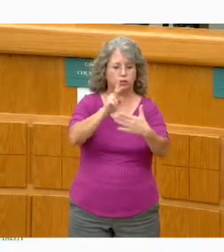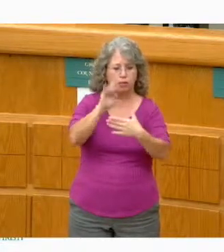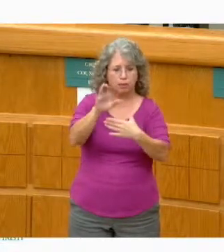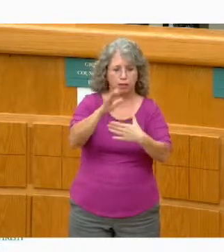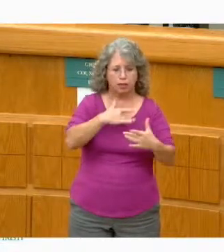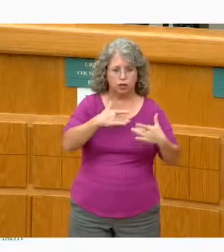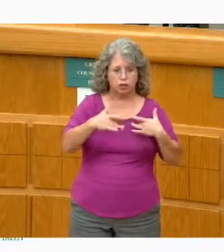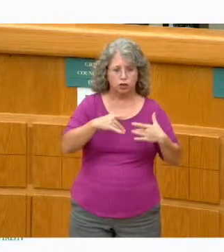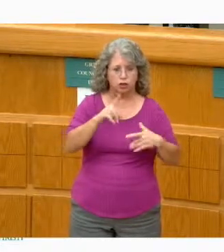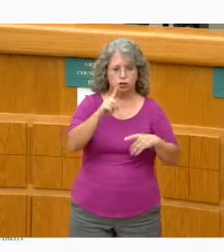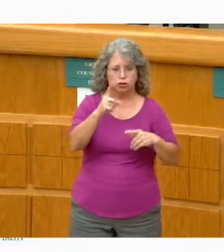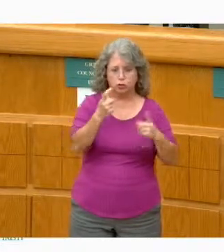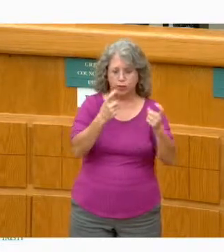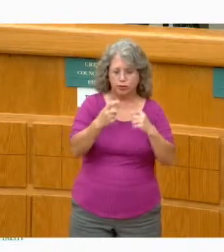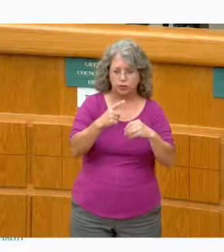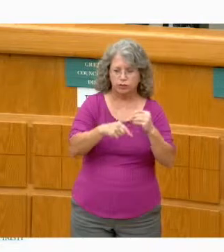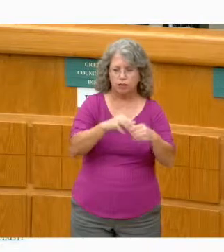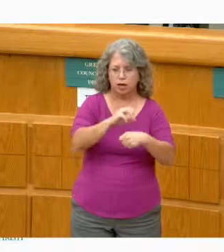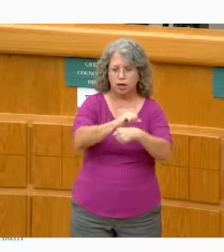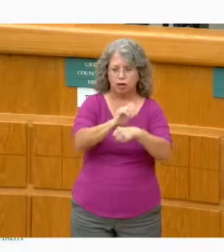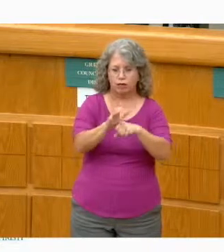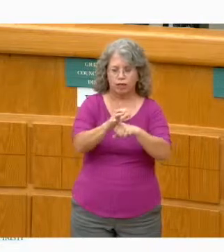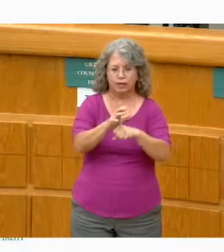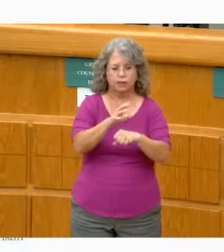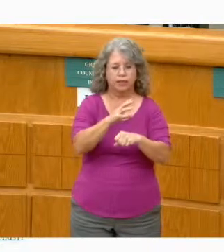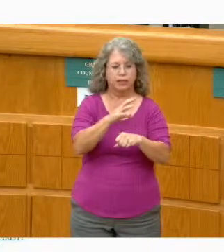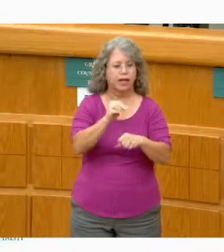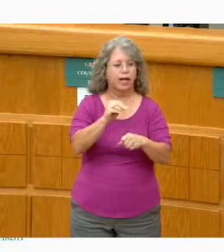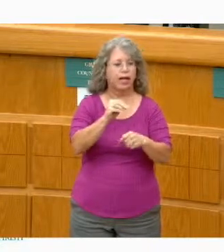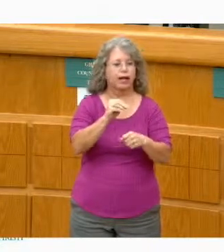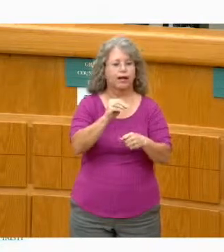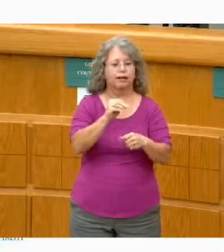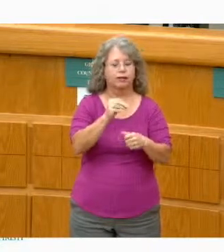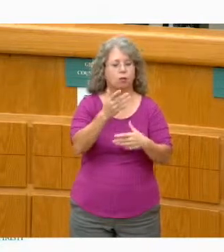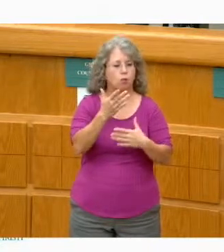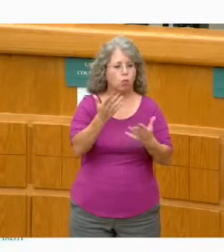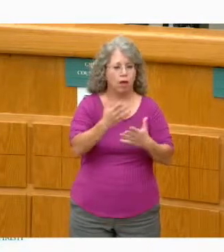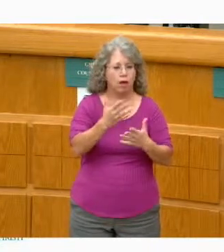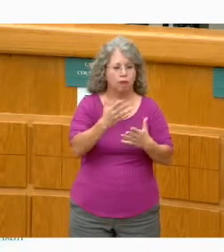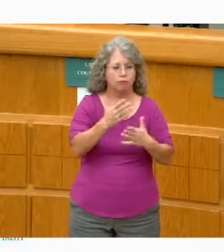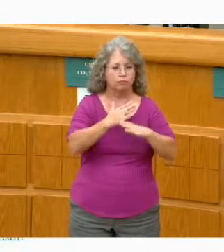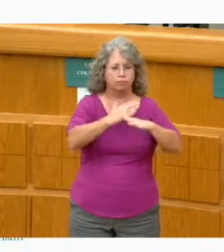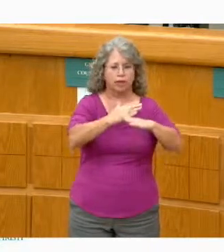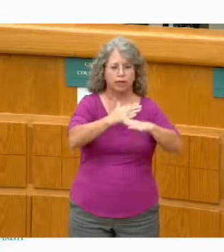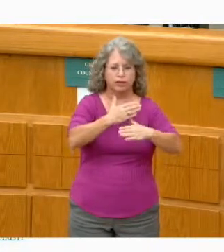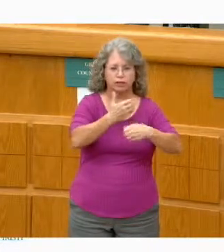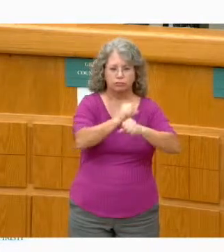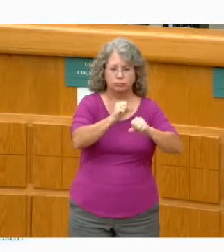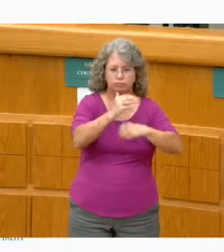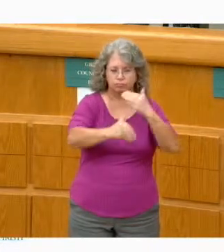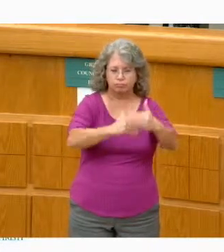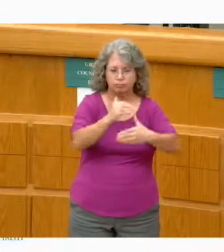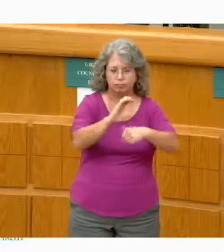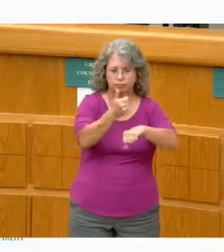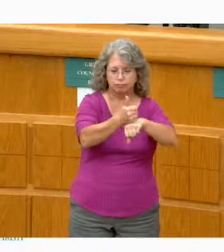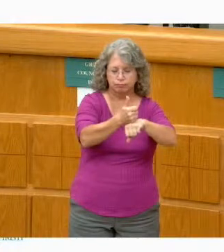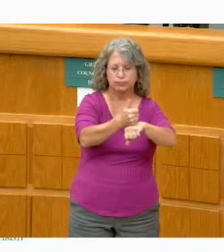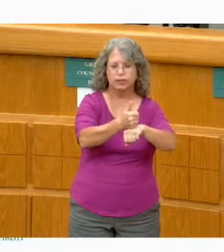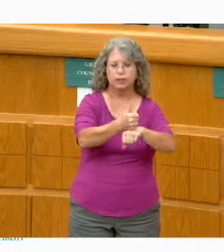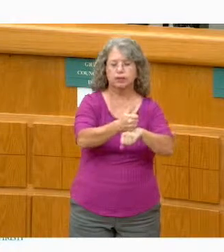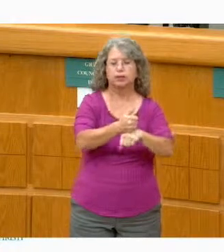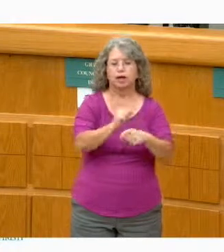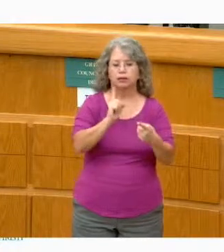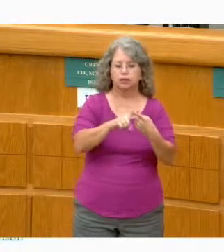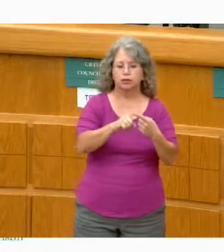address public concerns and questions about COVID-19 and the interventions taking place to control the spread of COVID-19 until